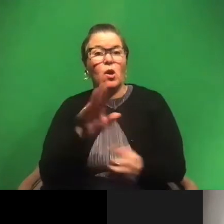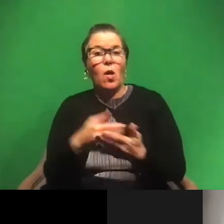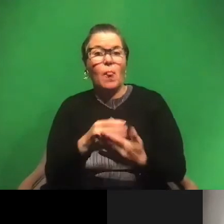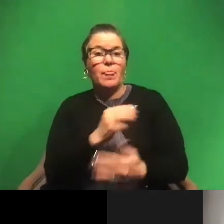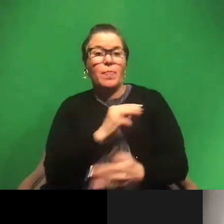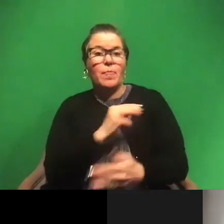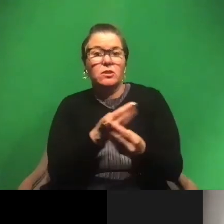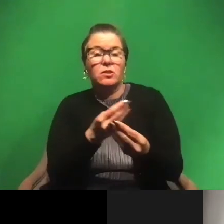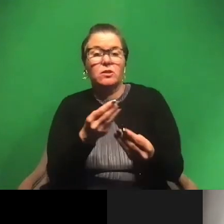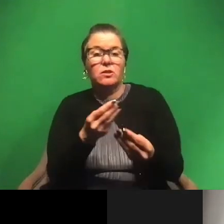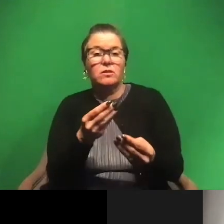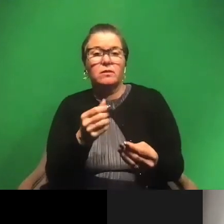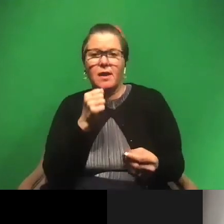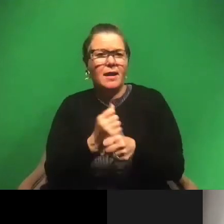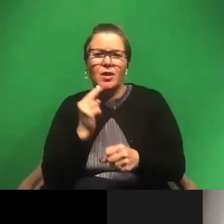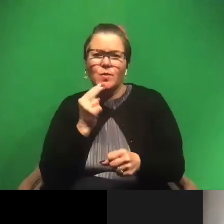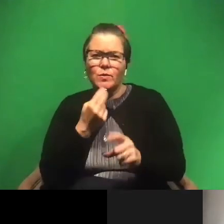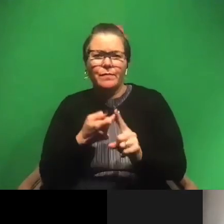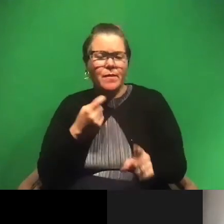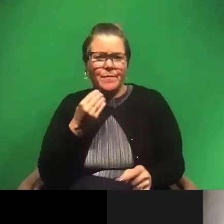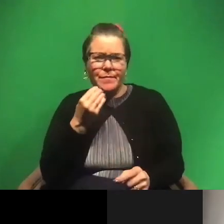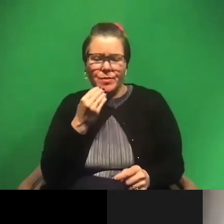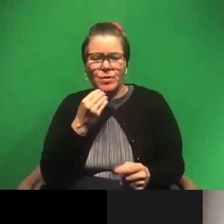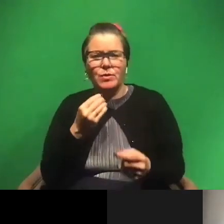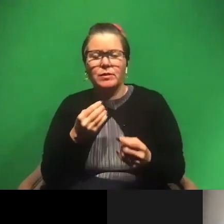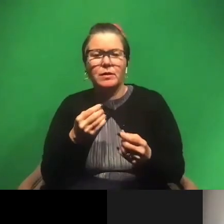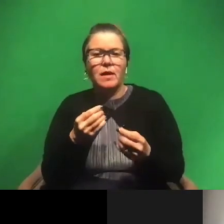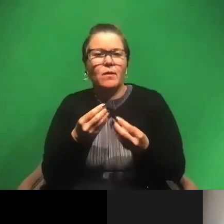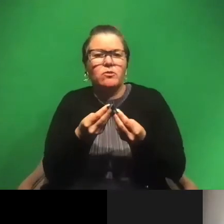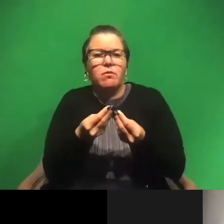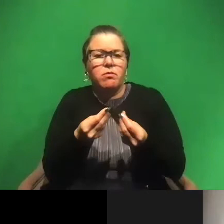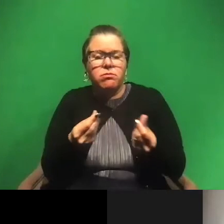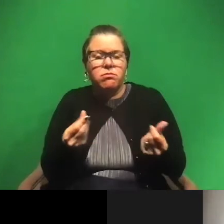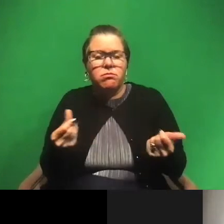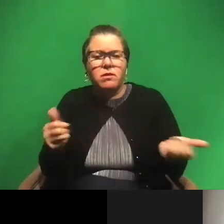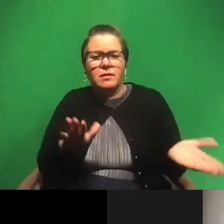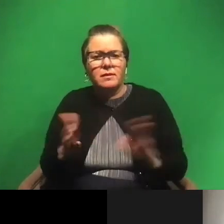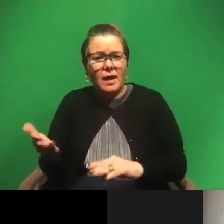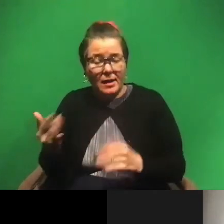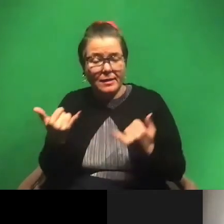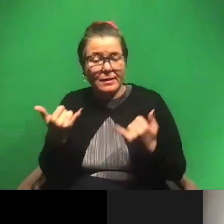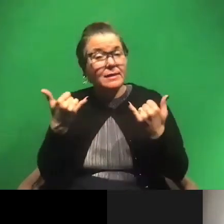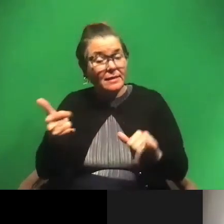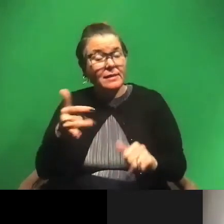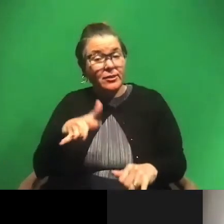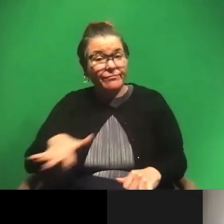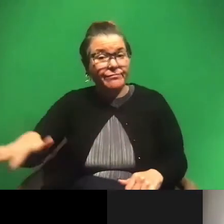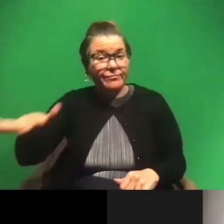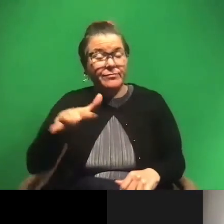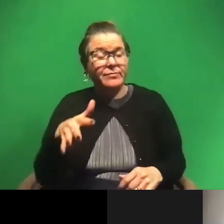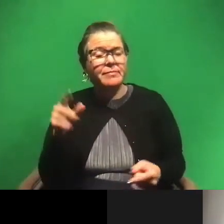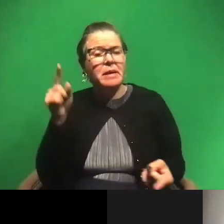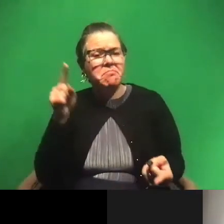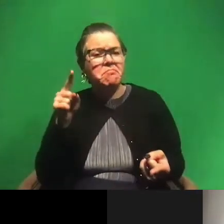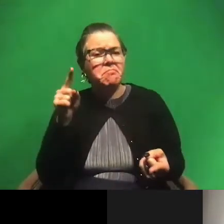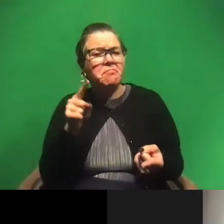weren't getting any nutrients from their food, and they just would wither away and die. And that still exists out there to a lesser extent, but that is